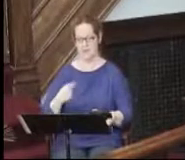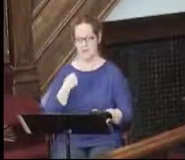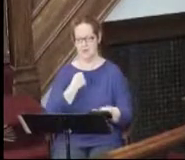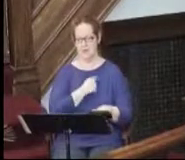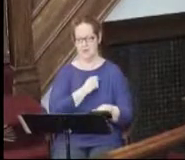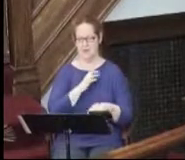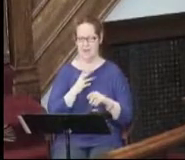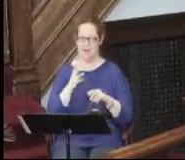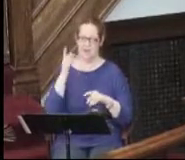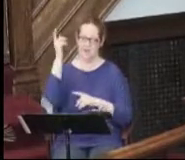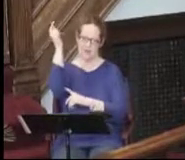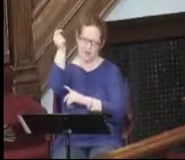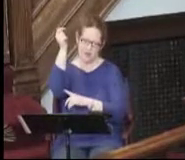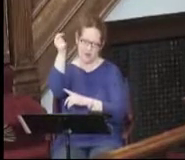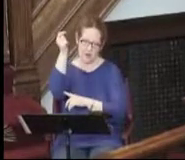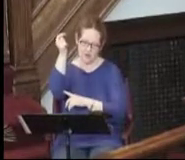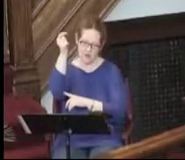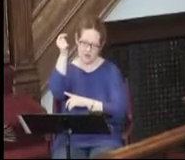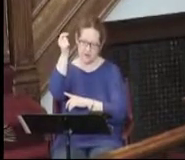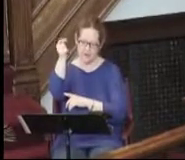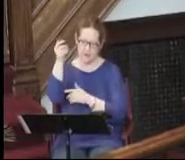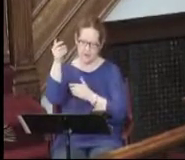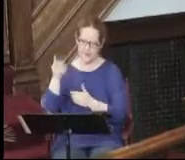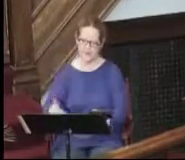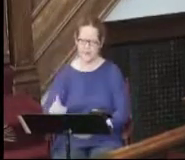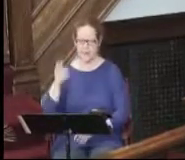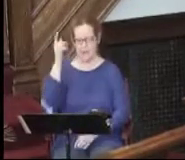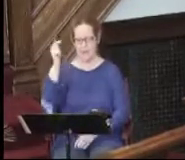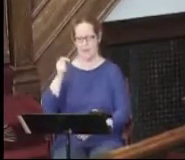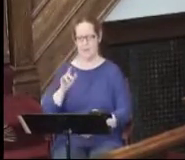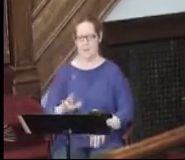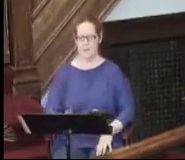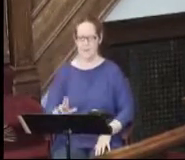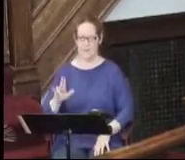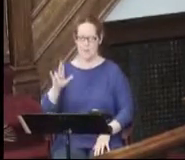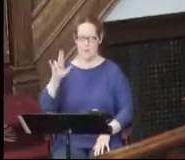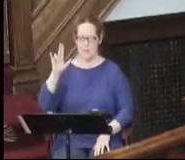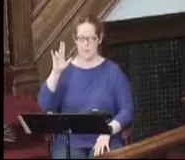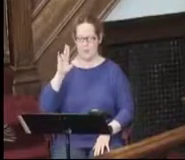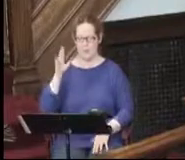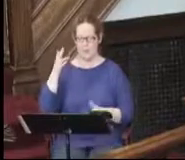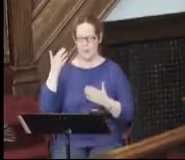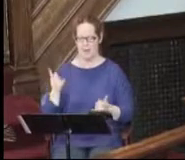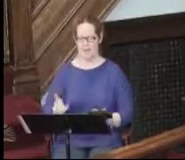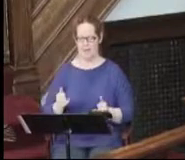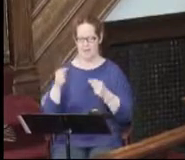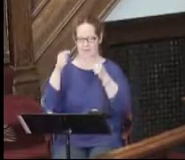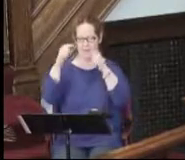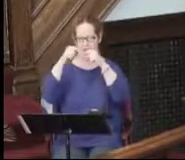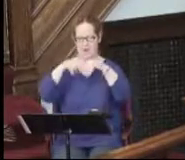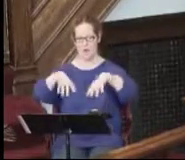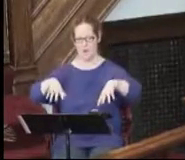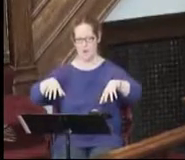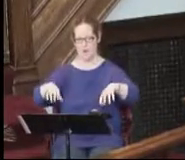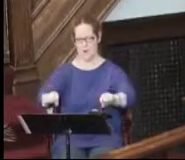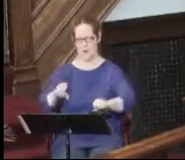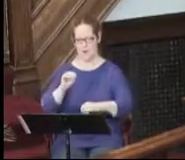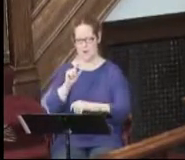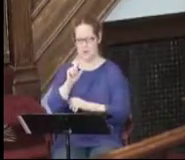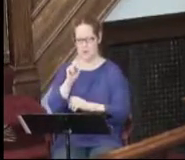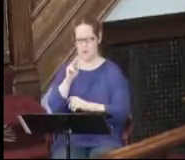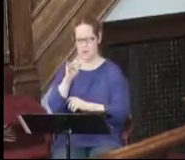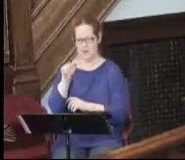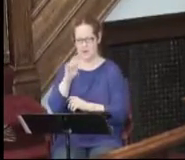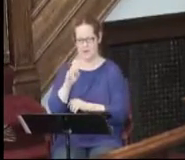to heavily theologized, heavily pietized, heavily colonialized, and